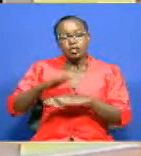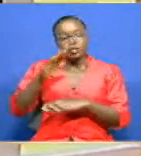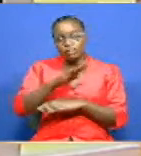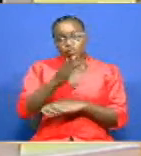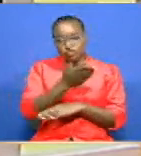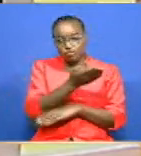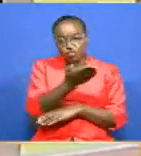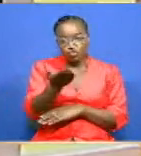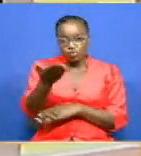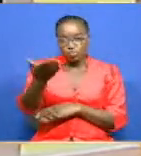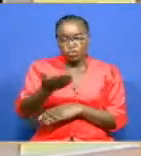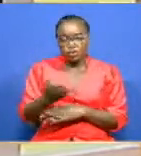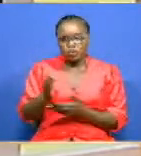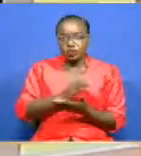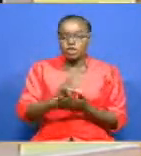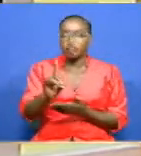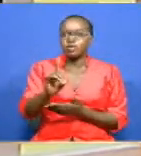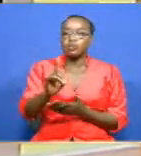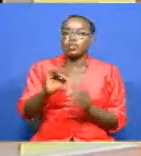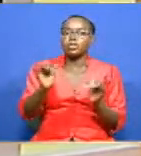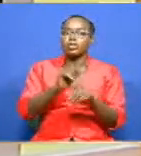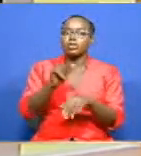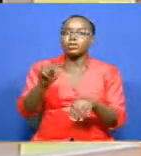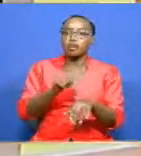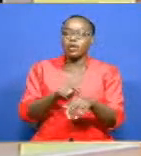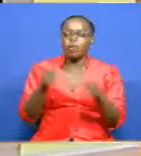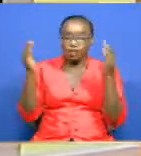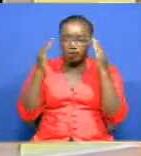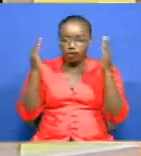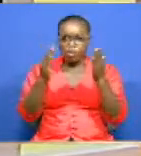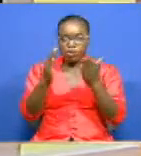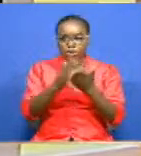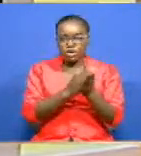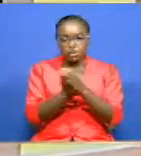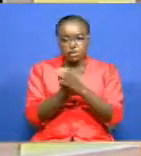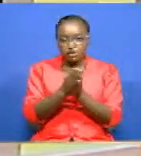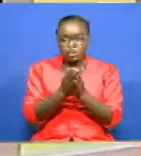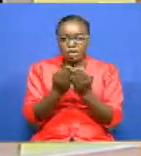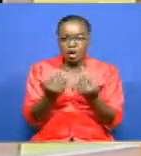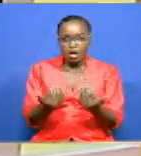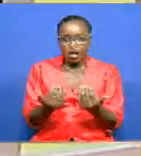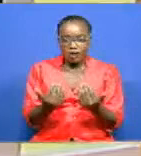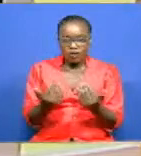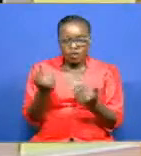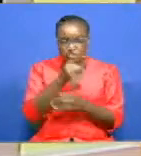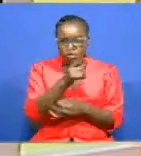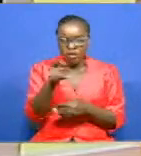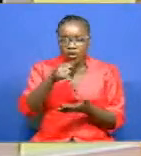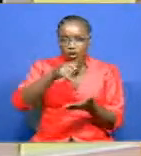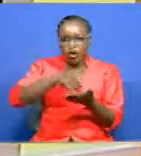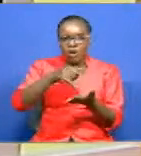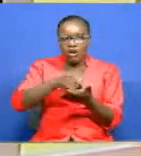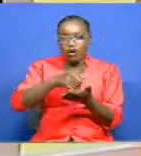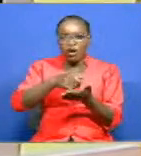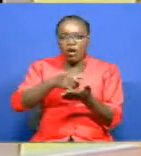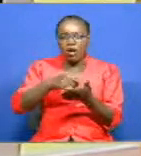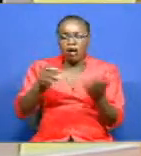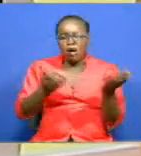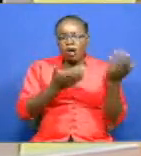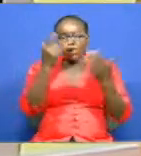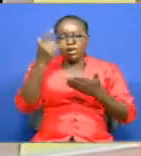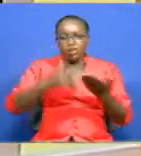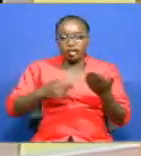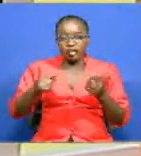A very good evening to you. Welcome to Channel One News Hour. Let's focus on some of the stories that we have been following for you, including what is expected